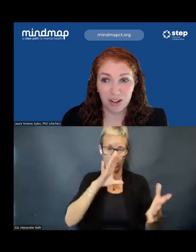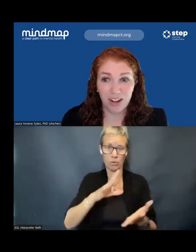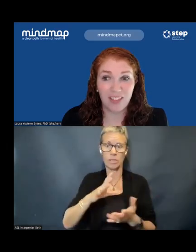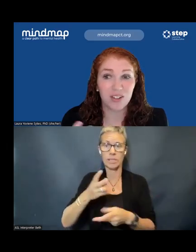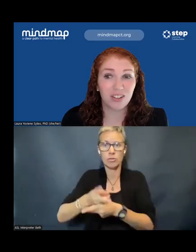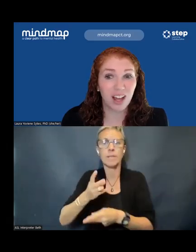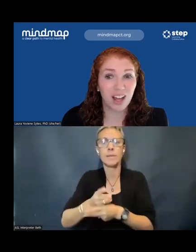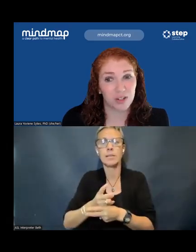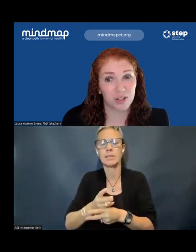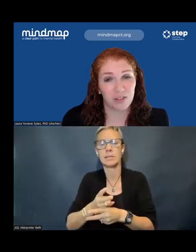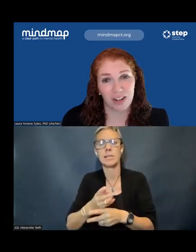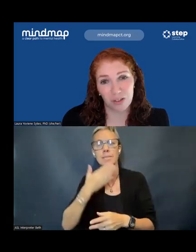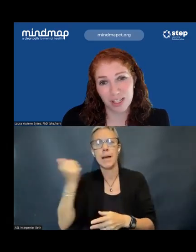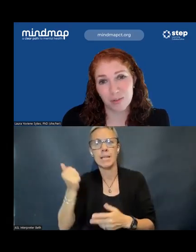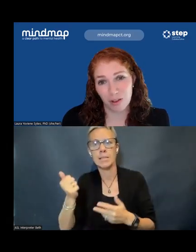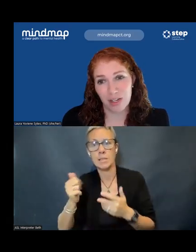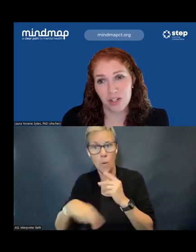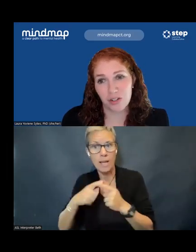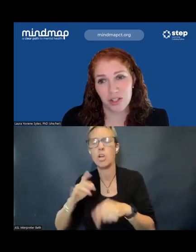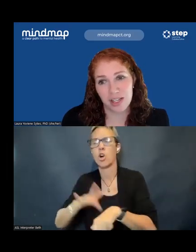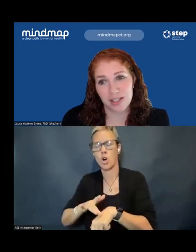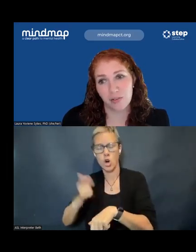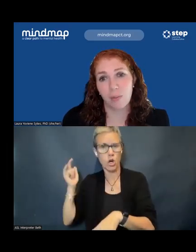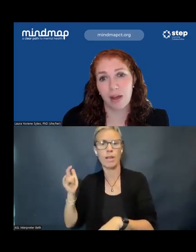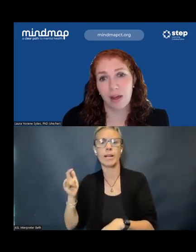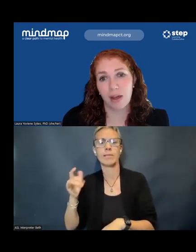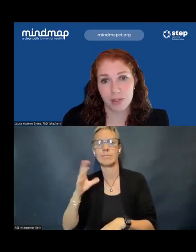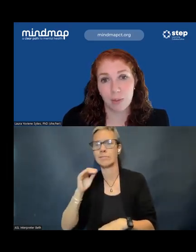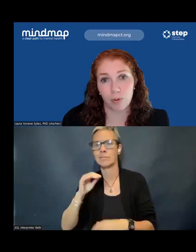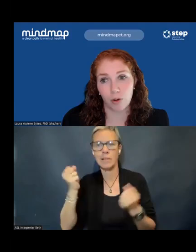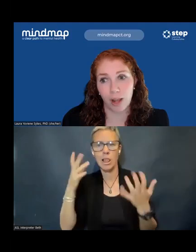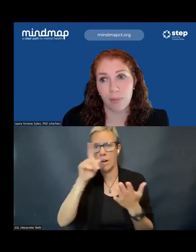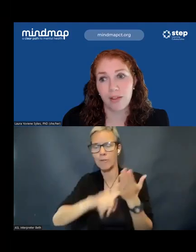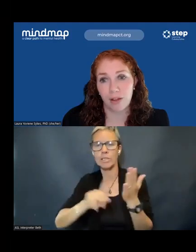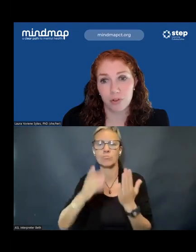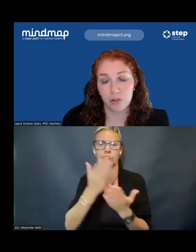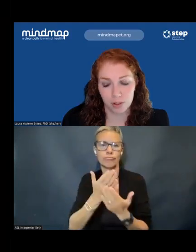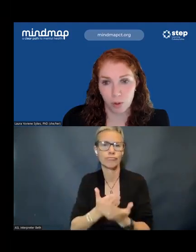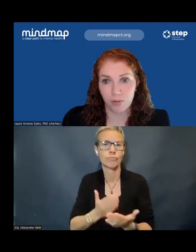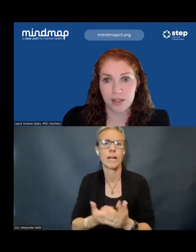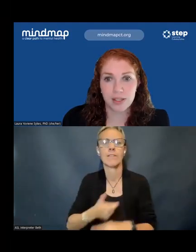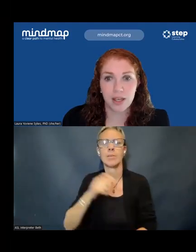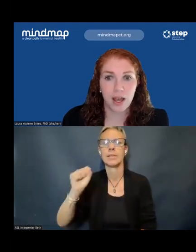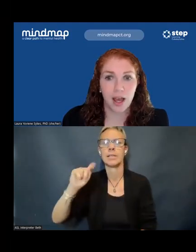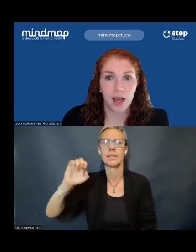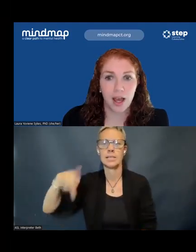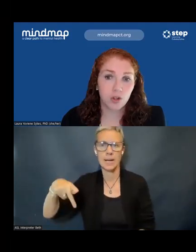the better. And there's a lot of research out there, including some foundational studies that have come out of the STEP program that truly support